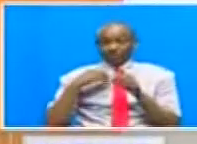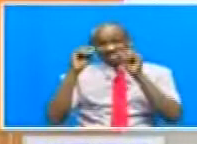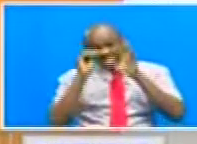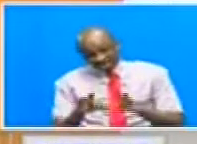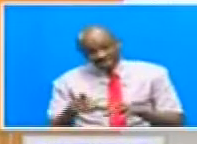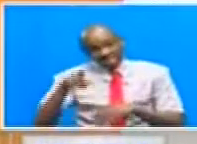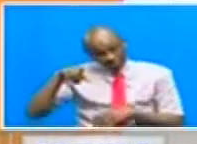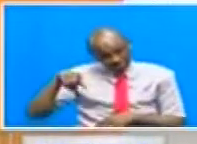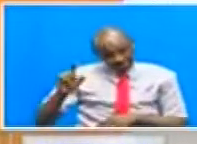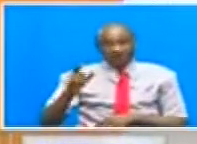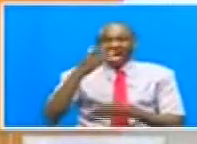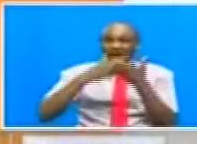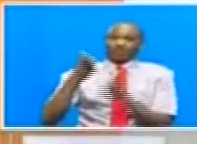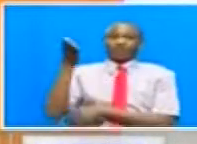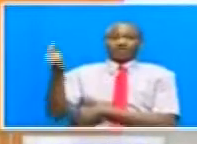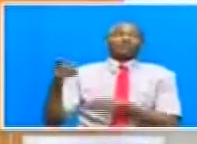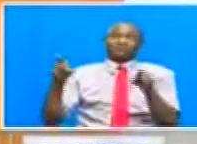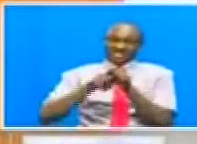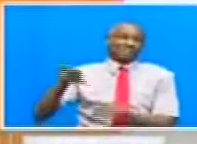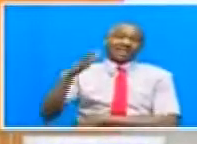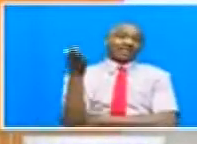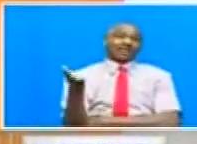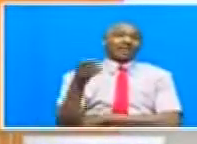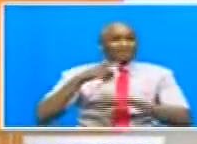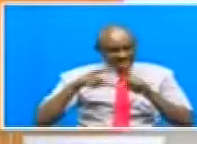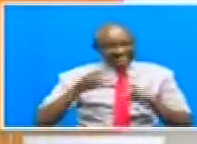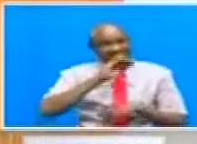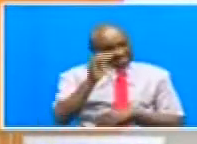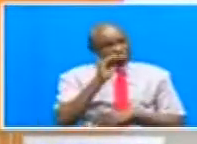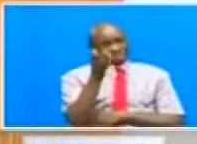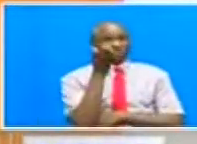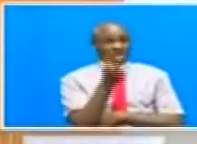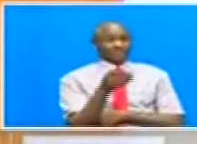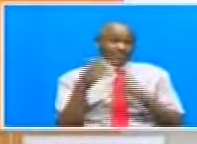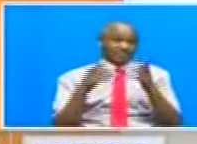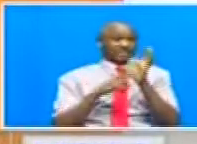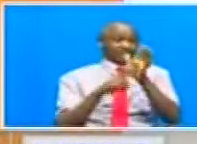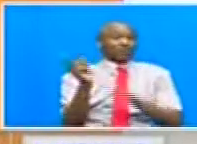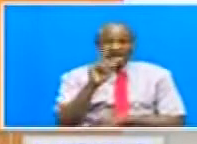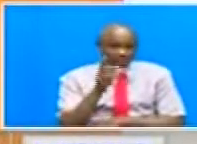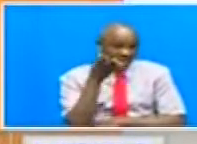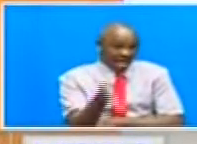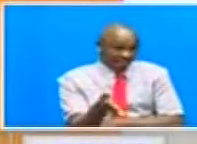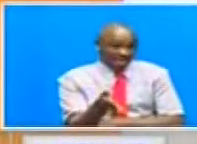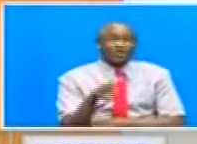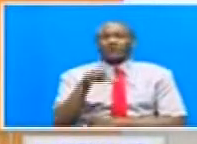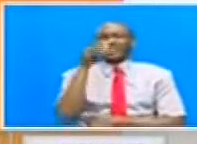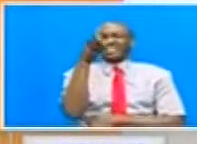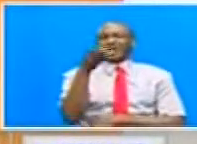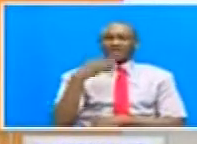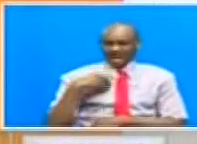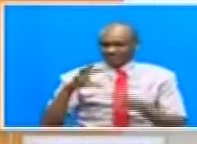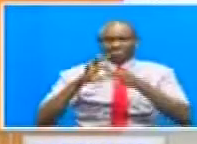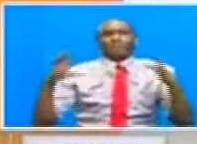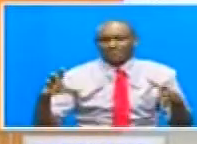are fairly half of them are from the same areas. But in urban setups, like in Nairobi, you find that there's that